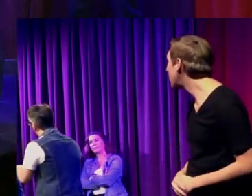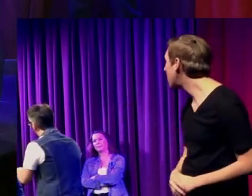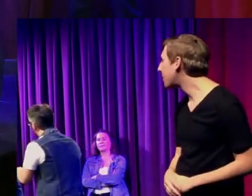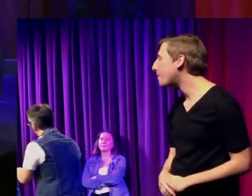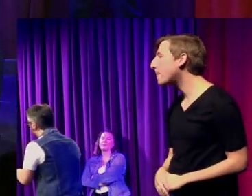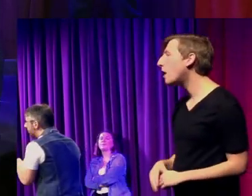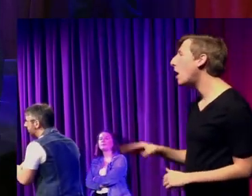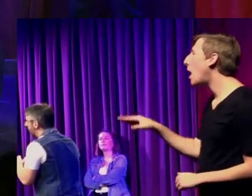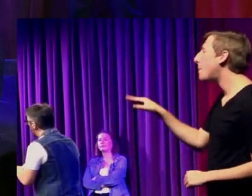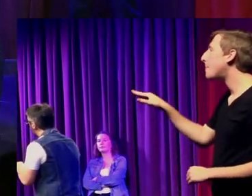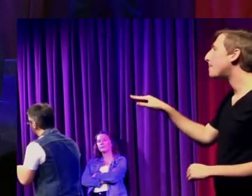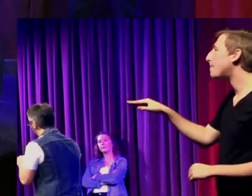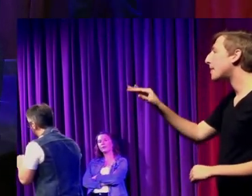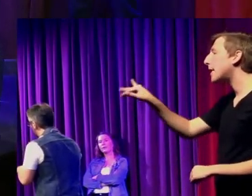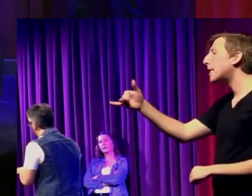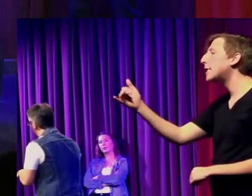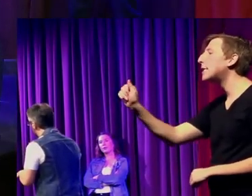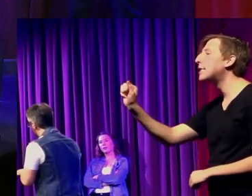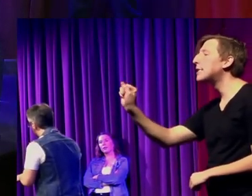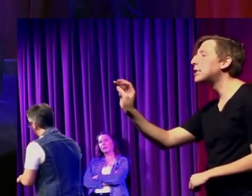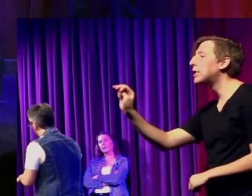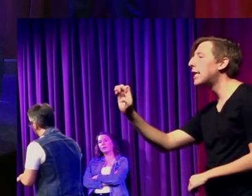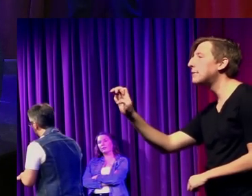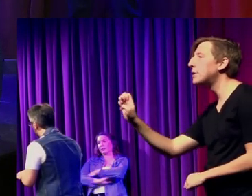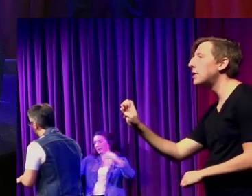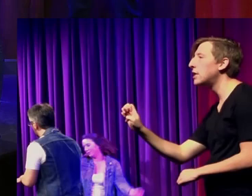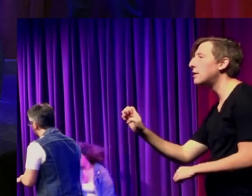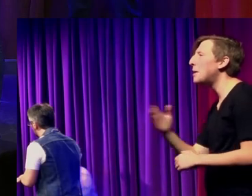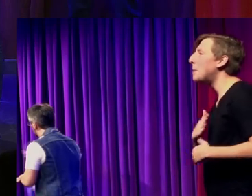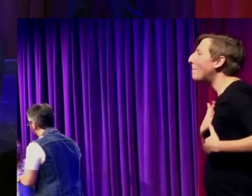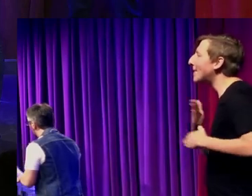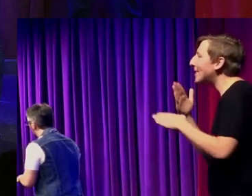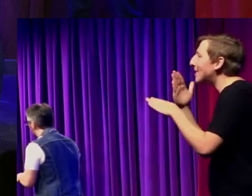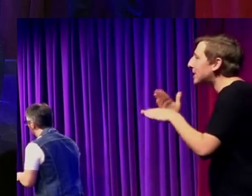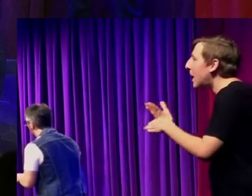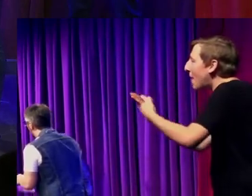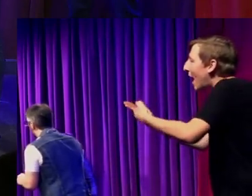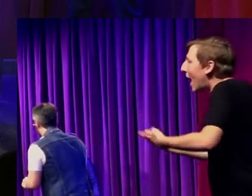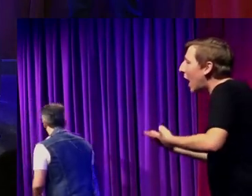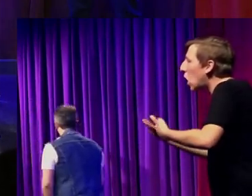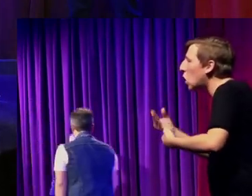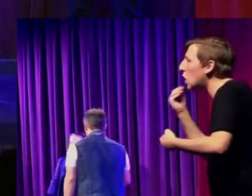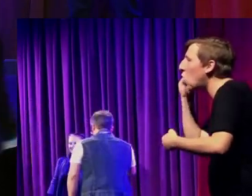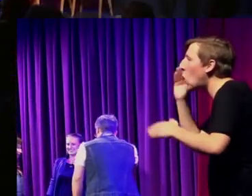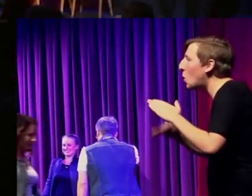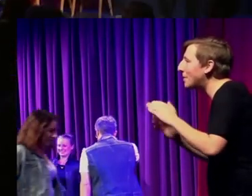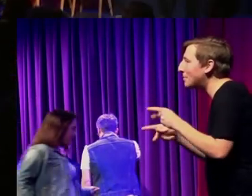Hey, Jasmine? Yeah? You need to stop hiring the street people to work here. Good!